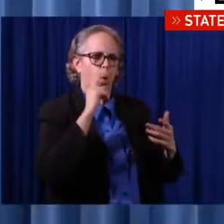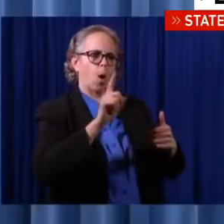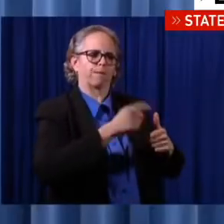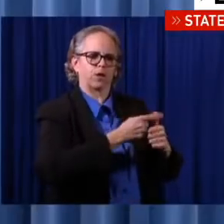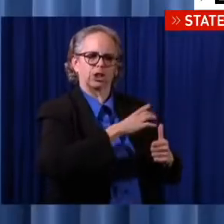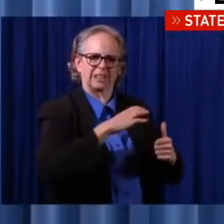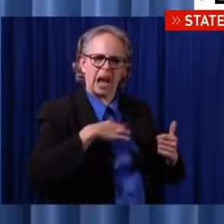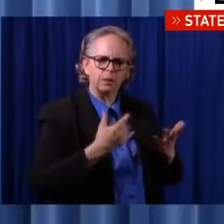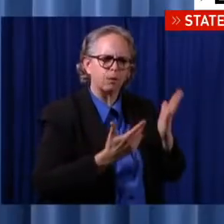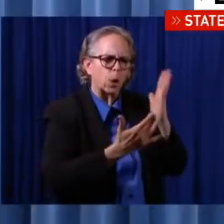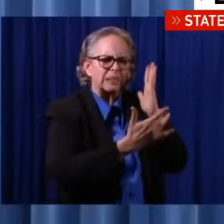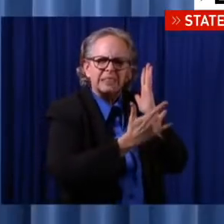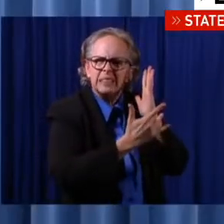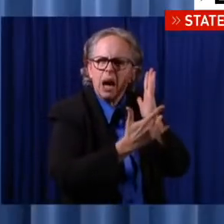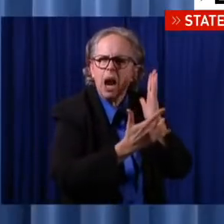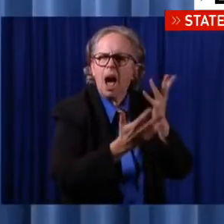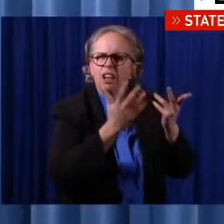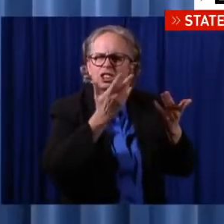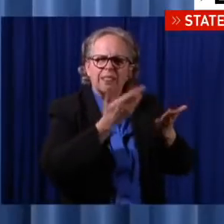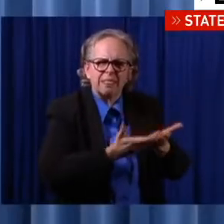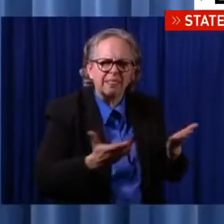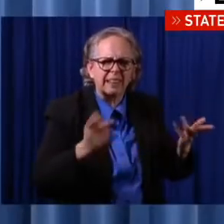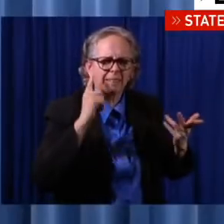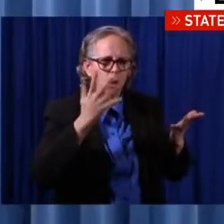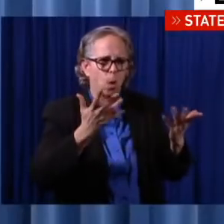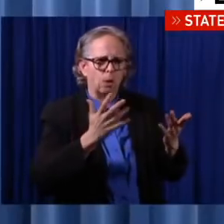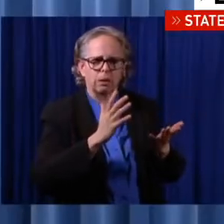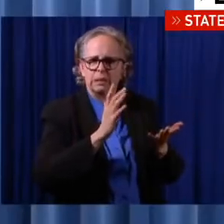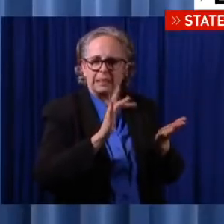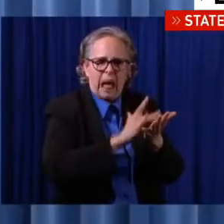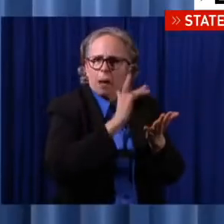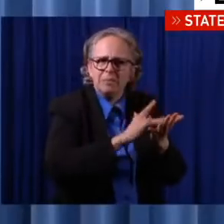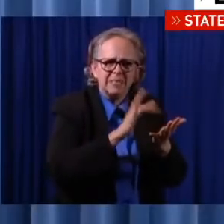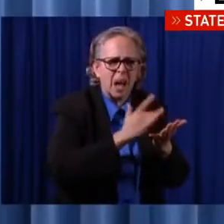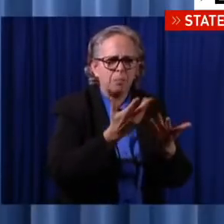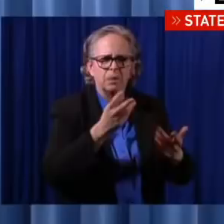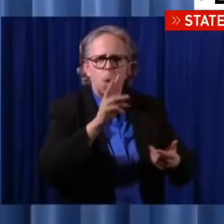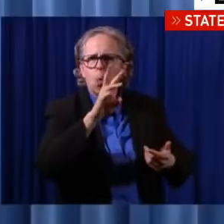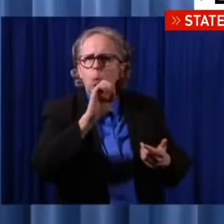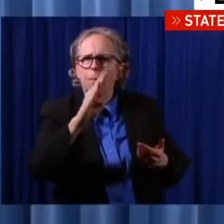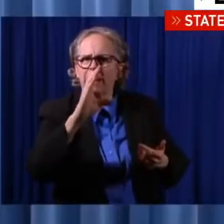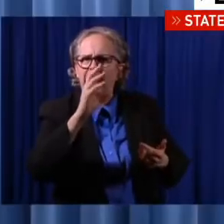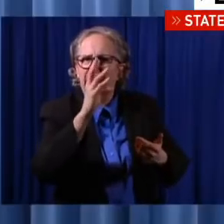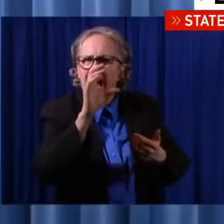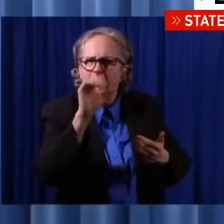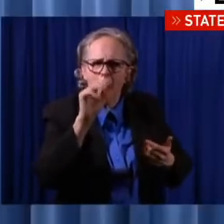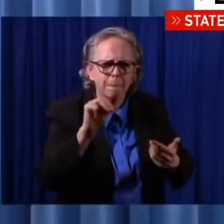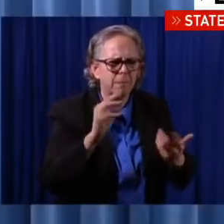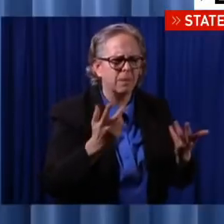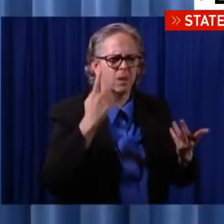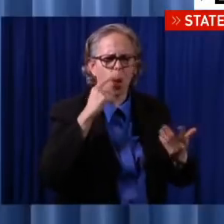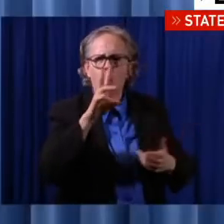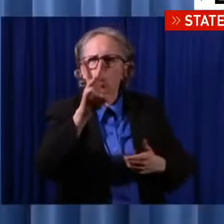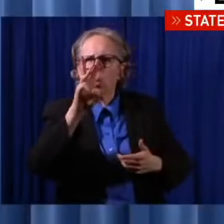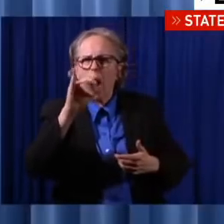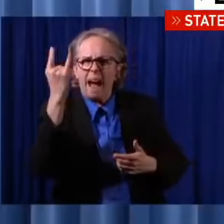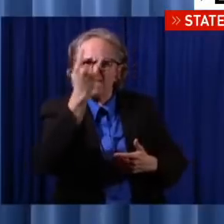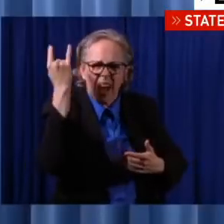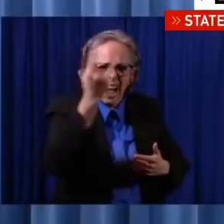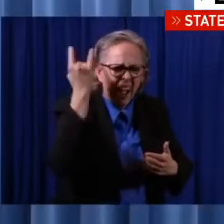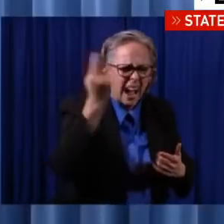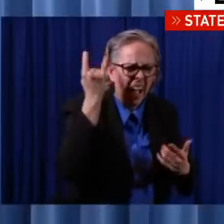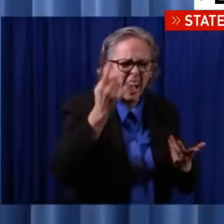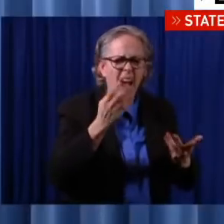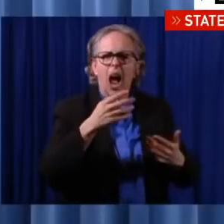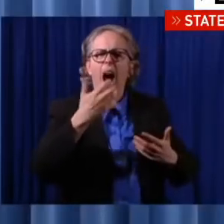technological devices, tablets, for example, web cameras, wireless hotspots. For many of the youth